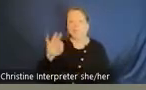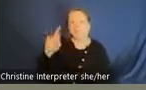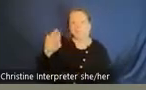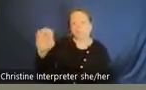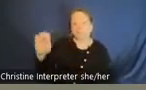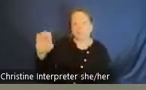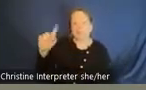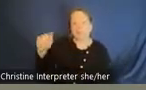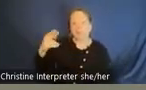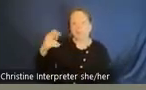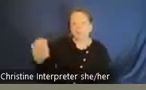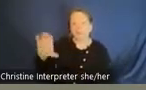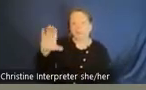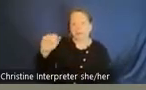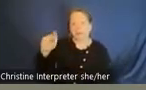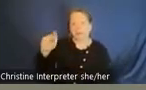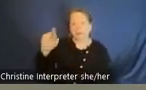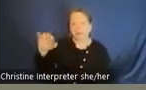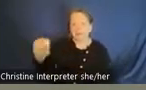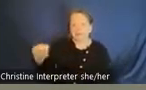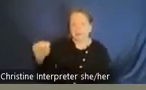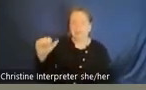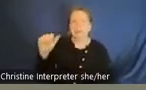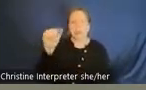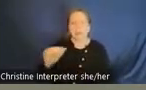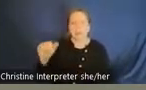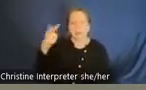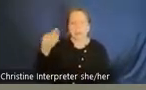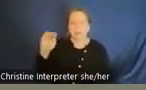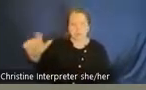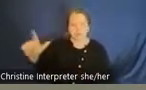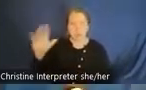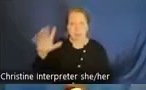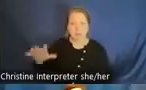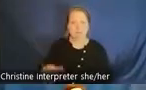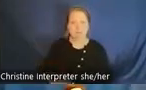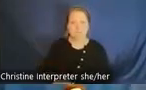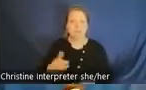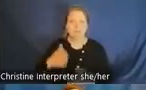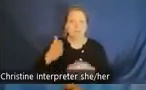freethecanaries@gmail.com. I will put that in the chat. And that concludes my comments. Thank you so much.